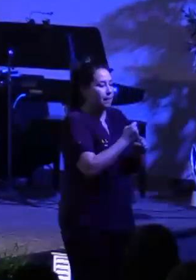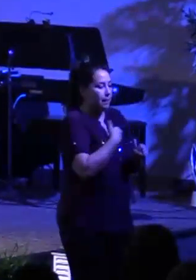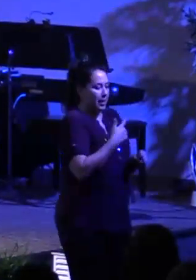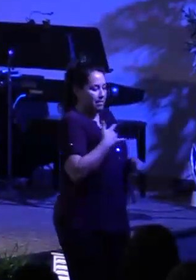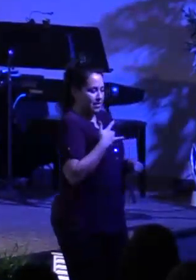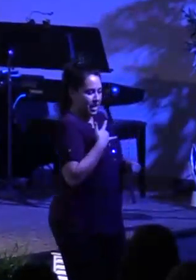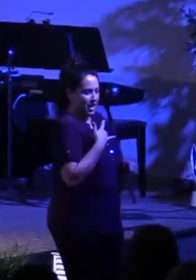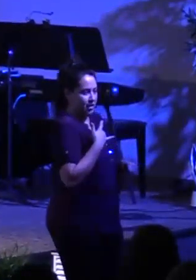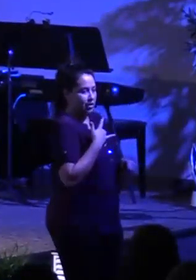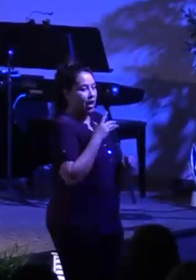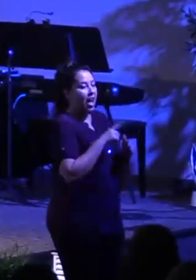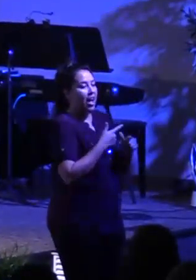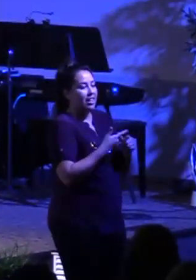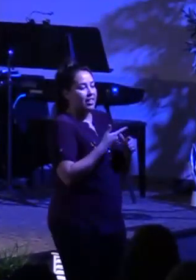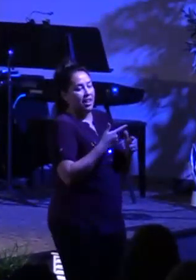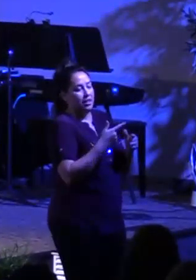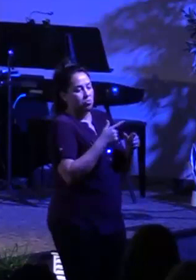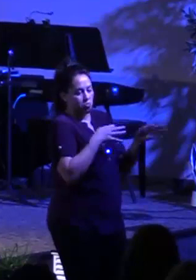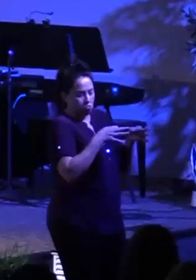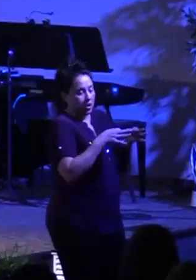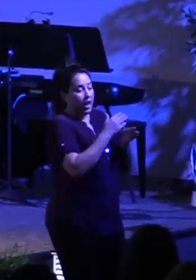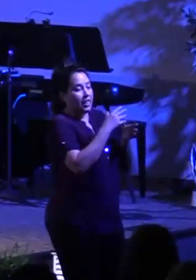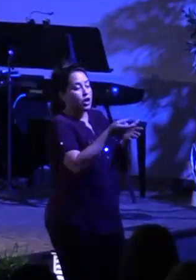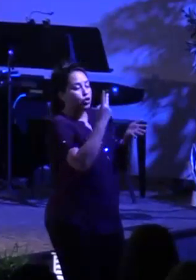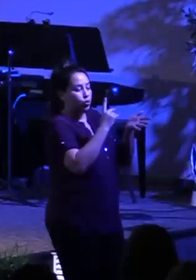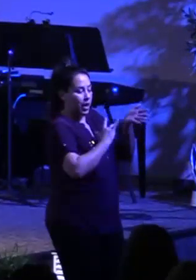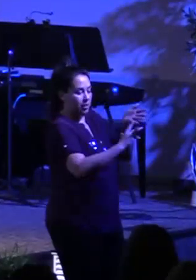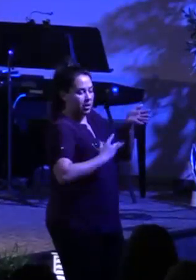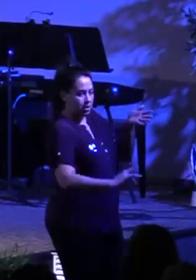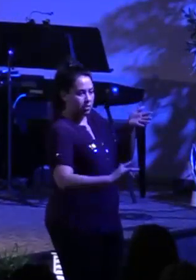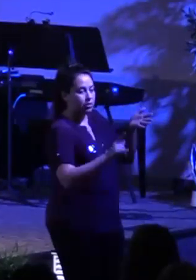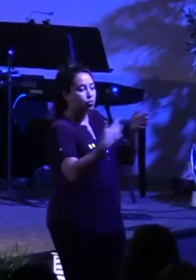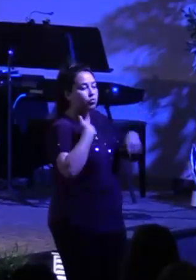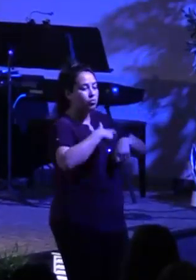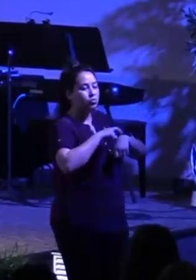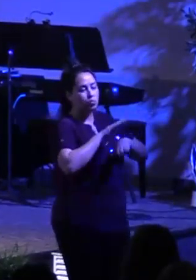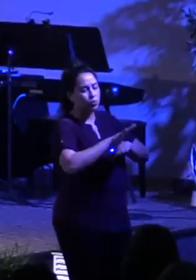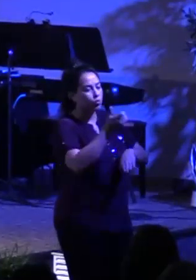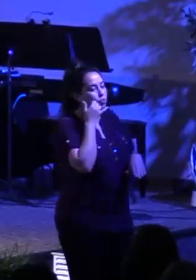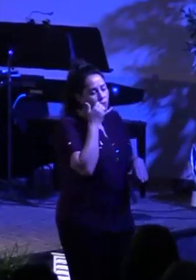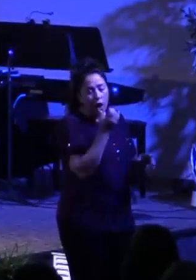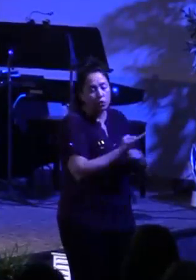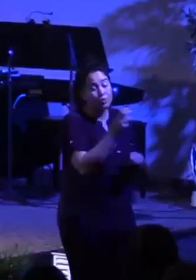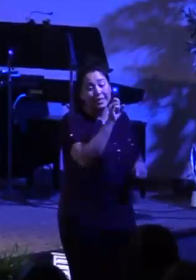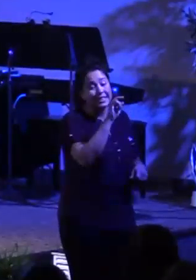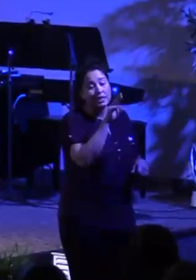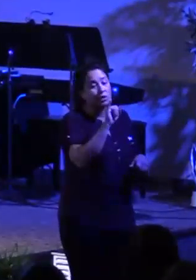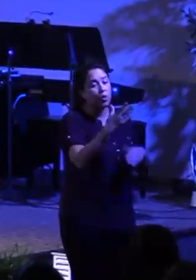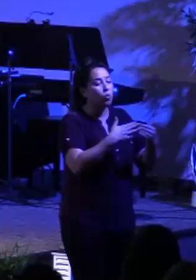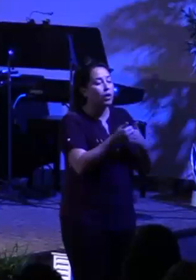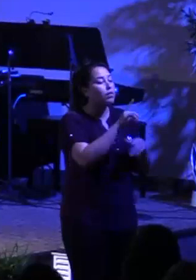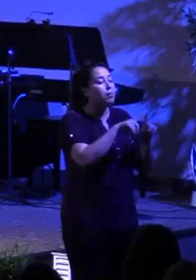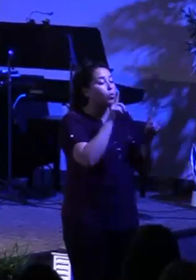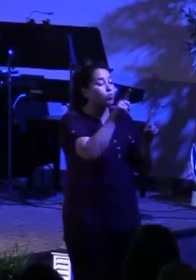leave 2 empty spaces right under it, and you put a timer on your phone. You can use Siri or whatever, right? And basically